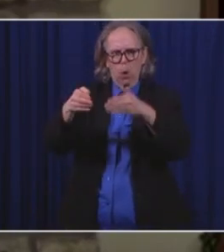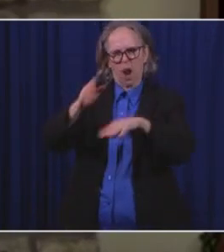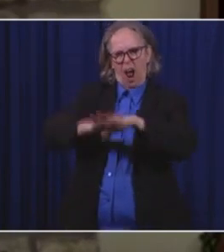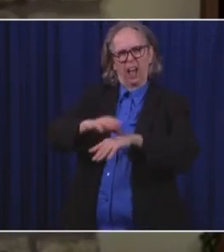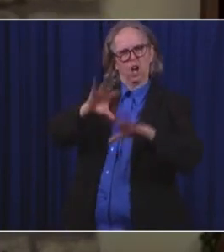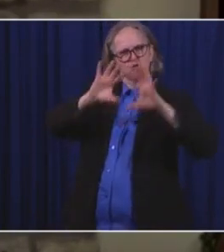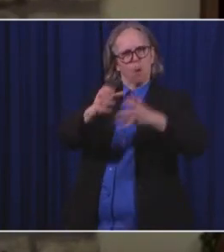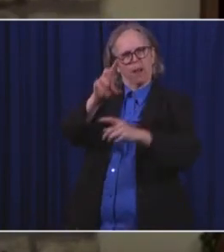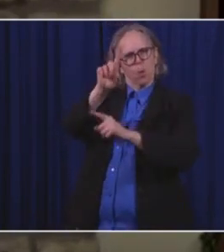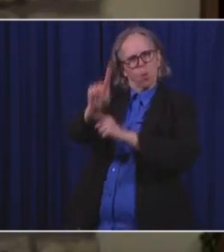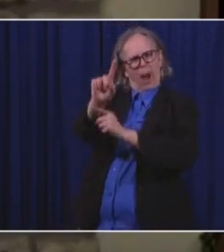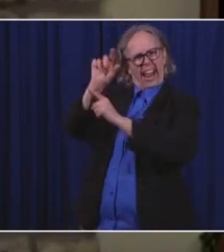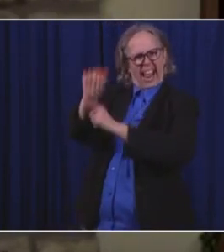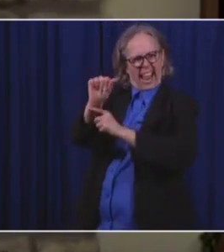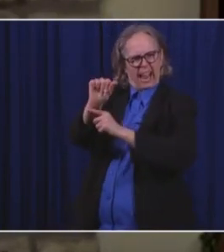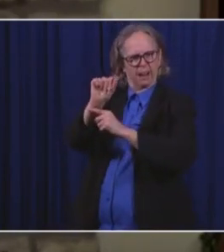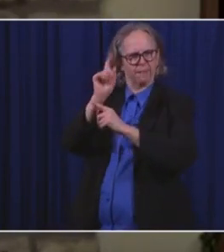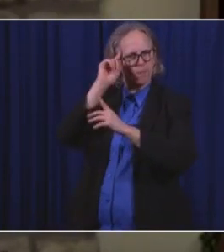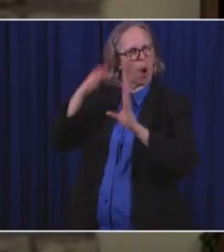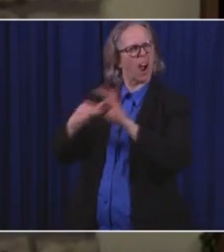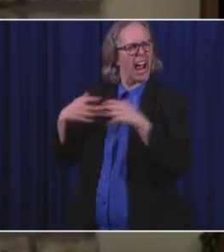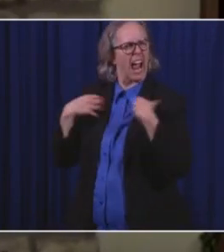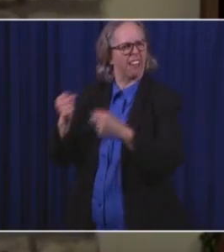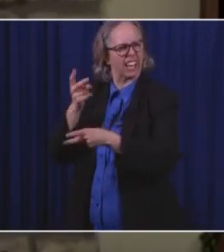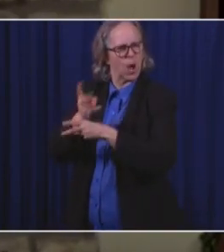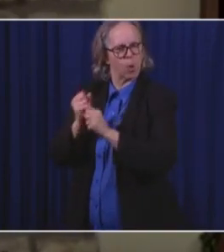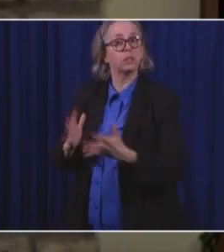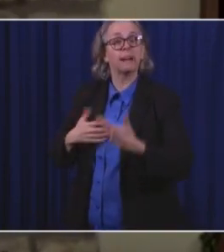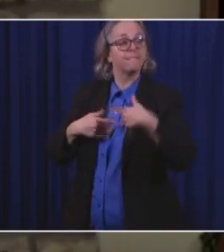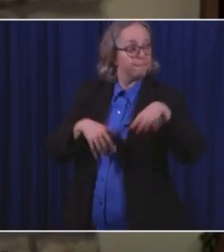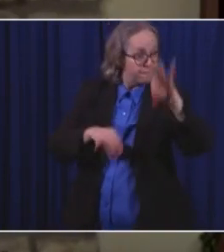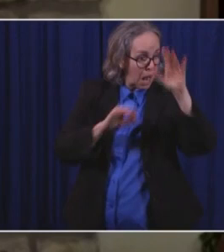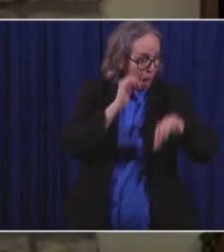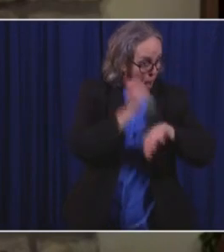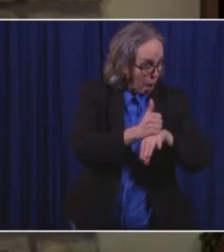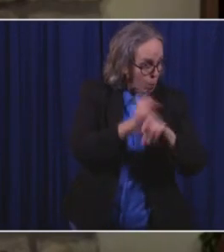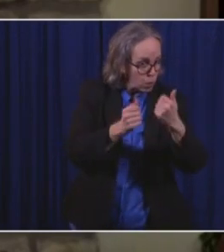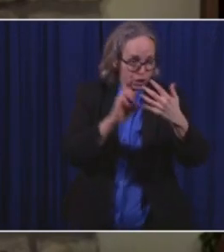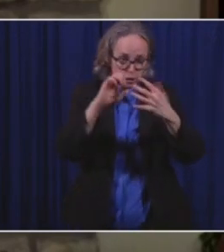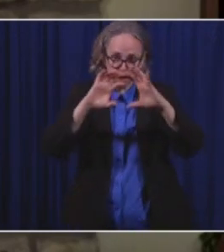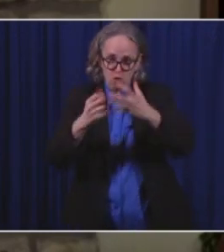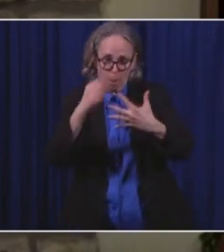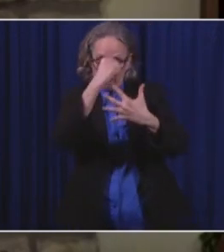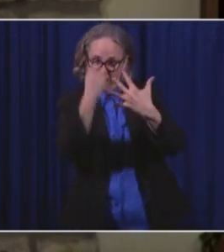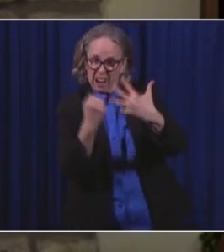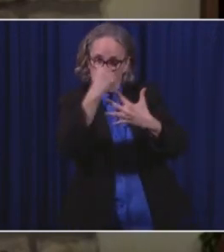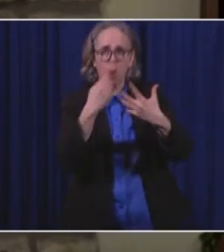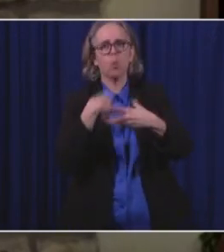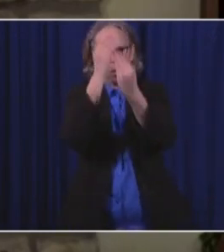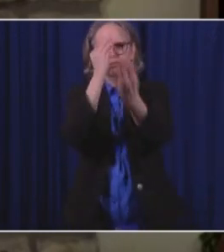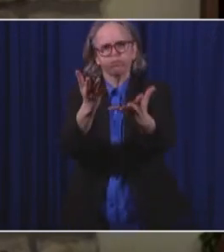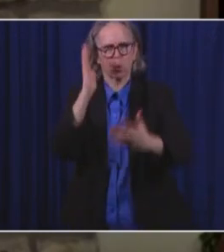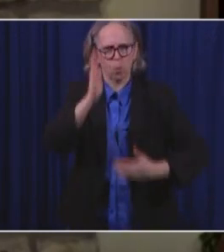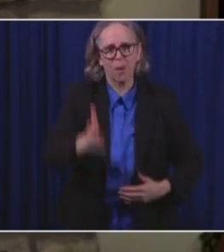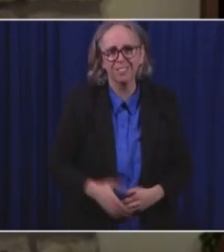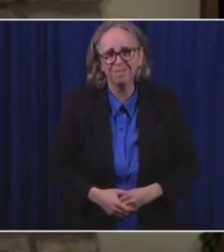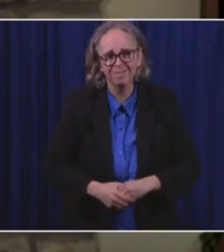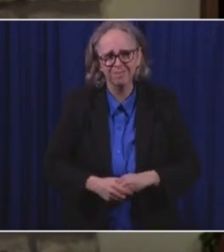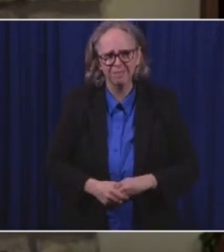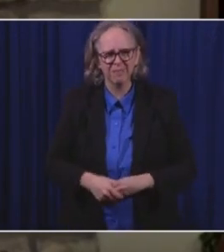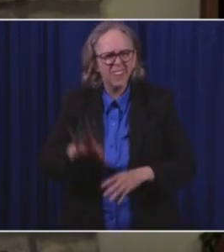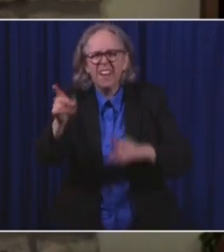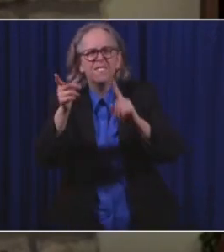everyone. That as far as that information, as far as the prisoners. And I'm sorry, the first question